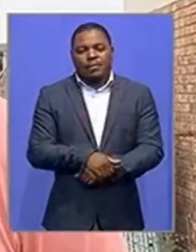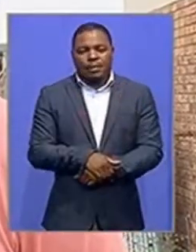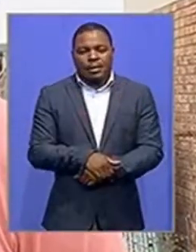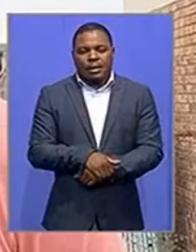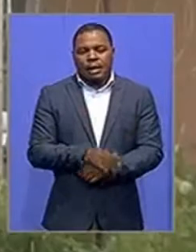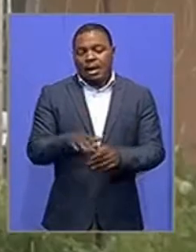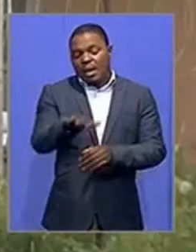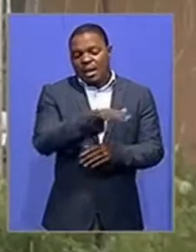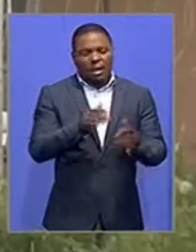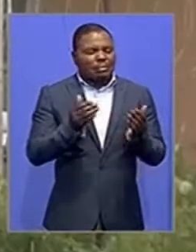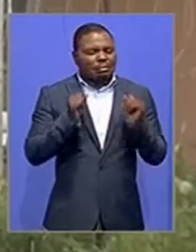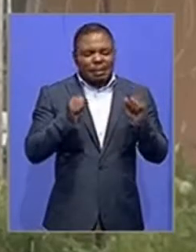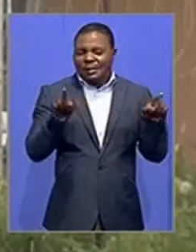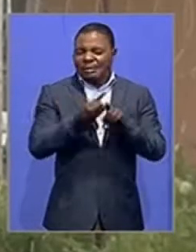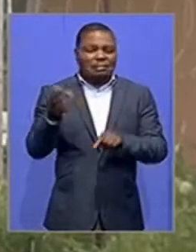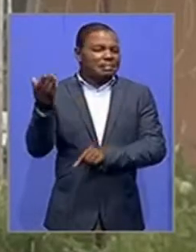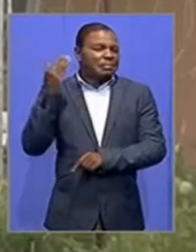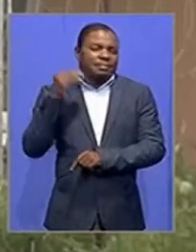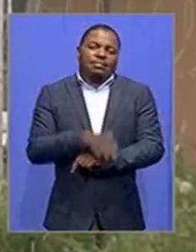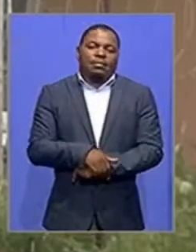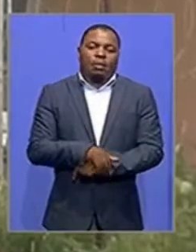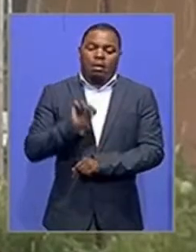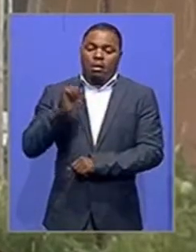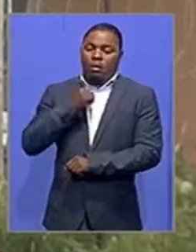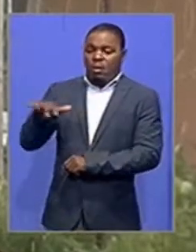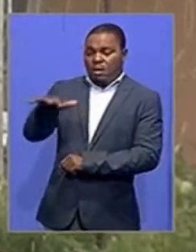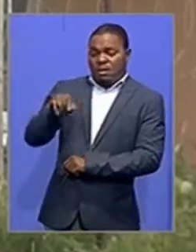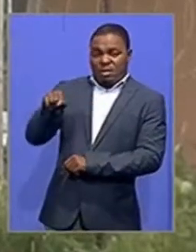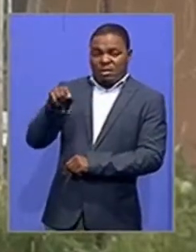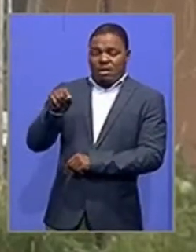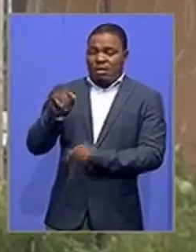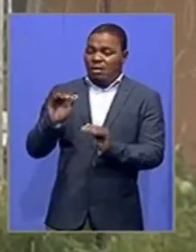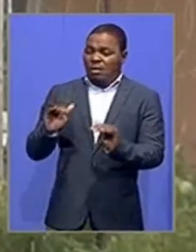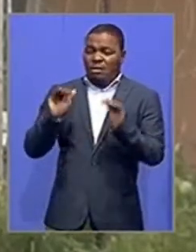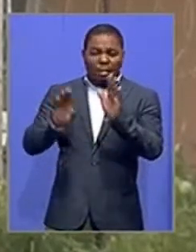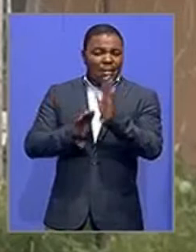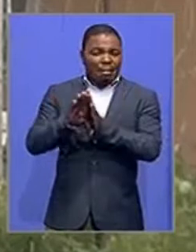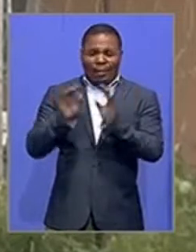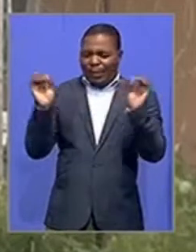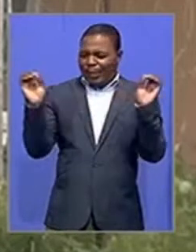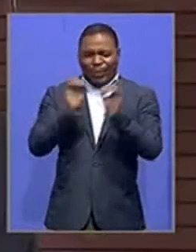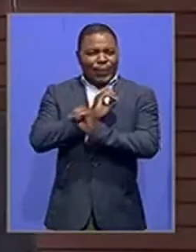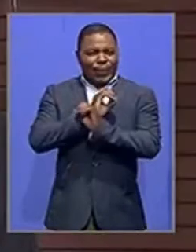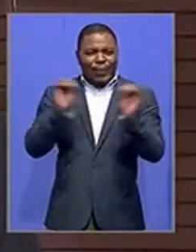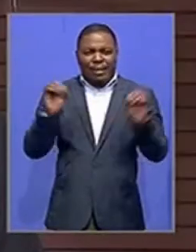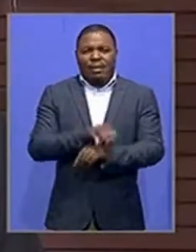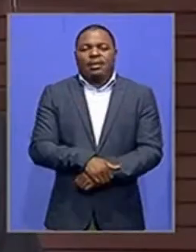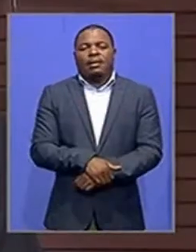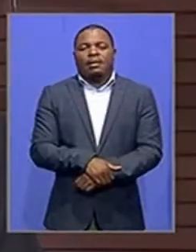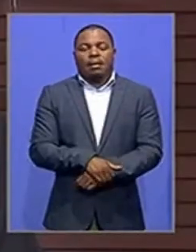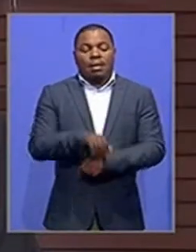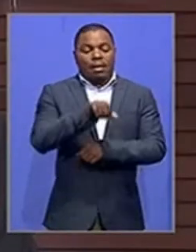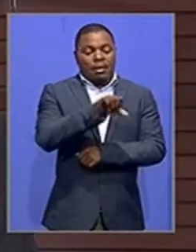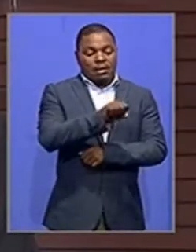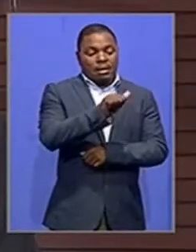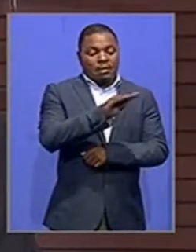le maloba ka go motsing wa rona ga gona tshiamo epe fela e puso e dirileng. Boiteko ba